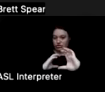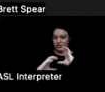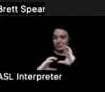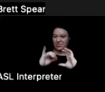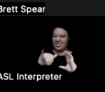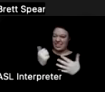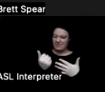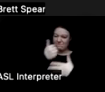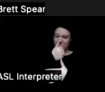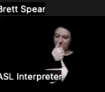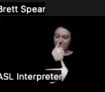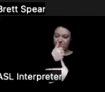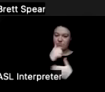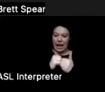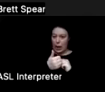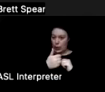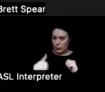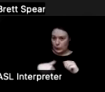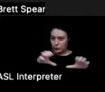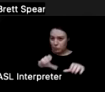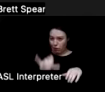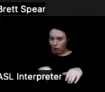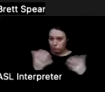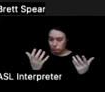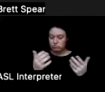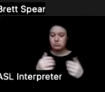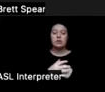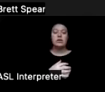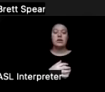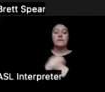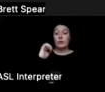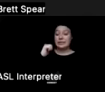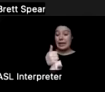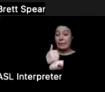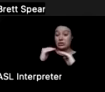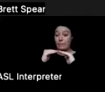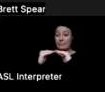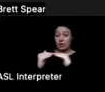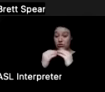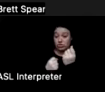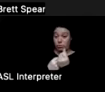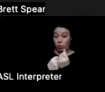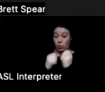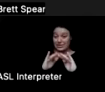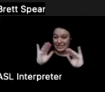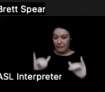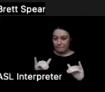right? And how do we go about doing that? Establish peer support system. This kind of goes back to the slide of collecting mentors. The better that we can